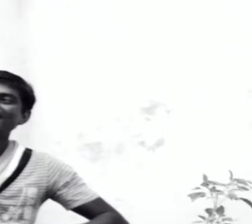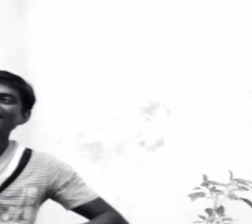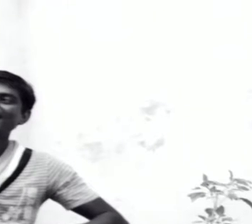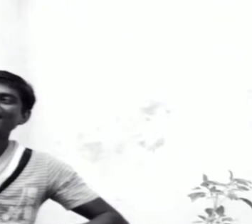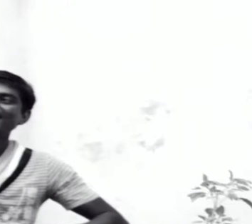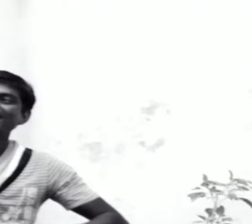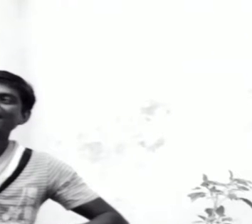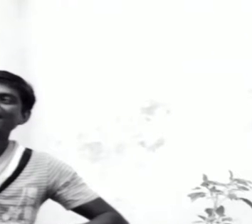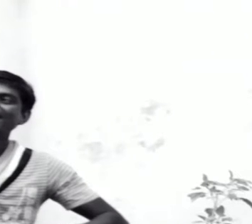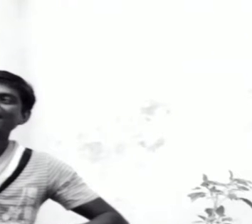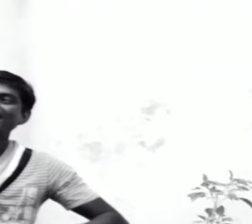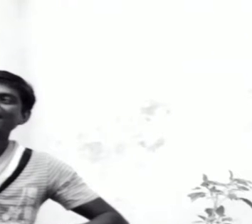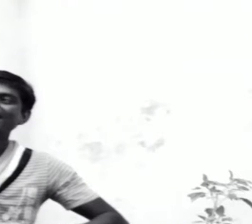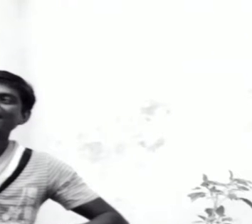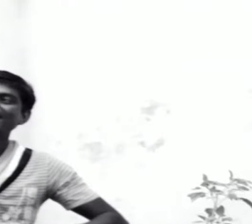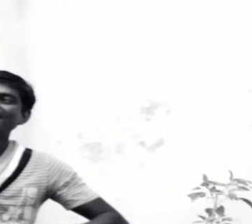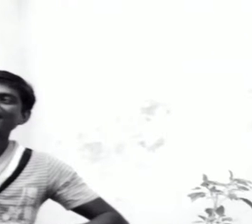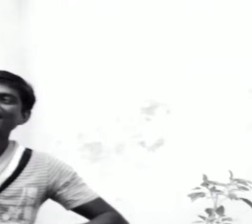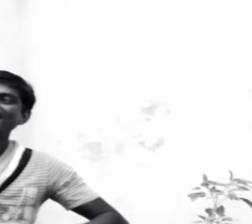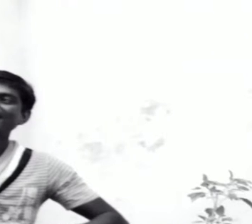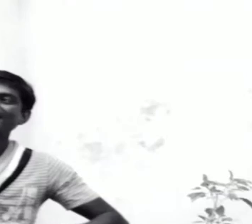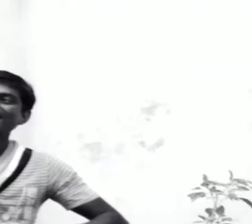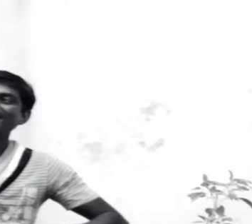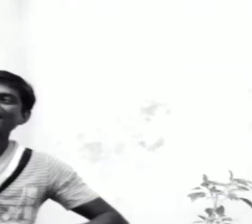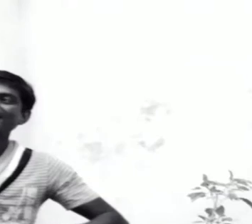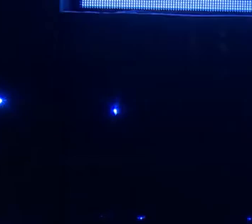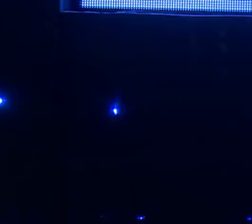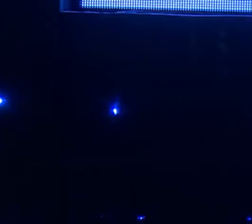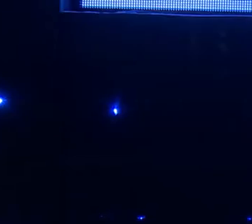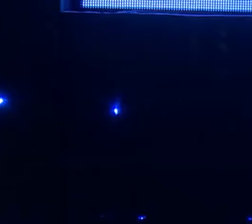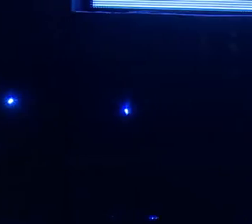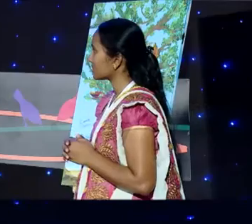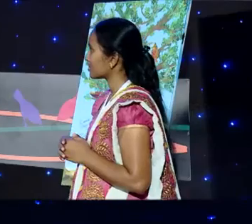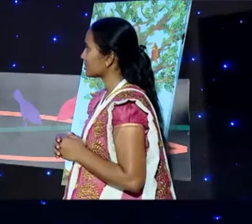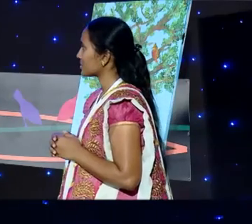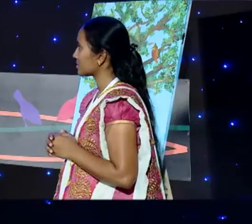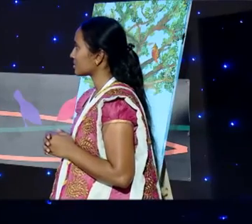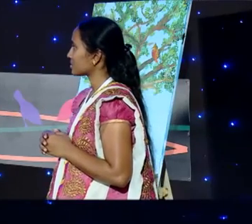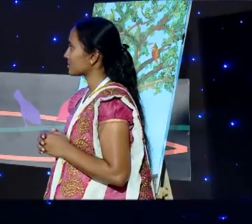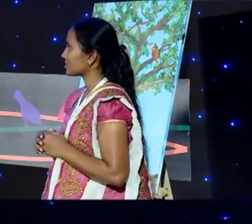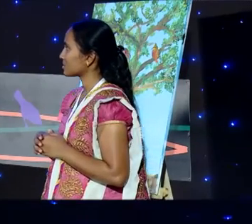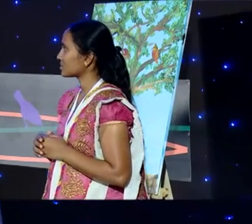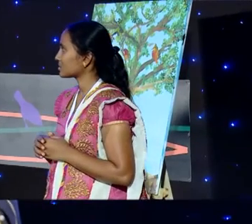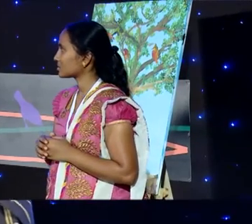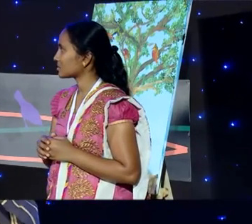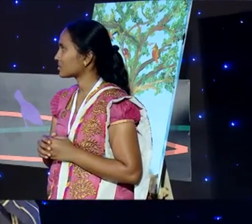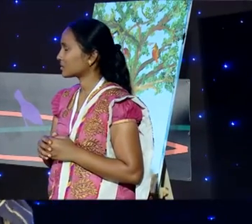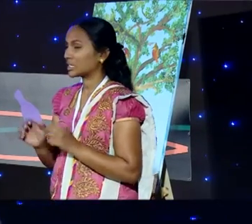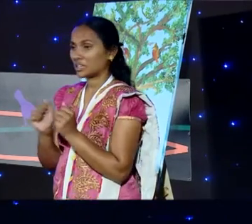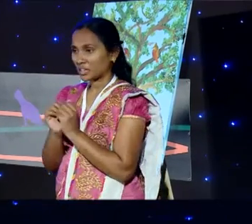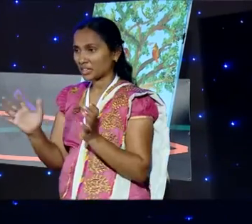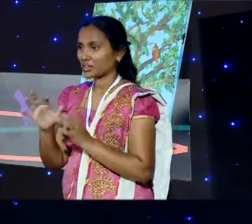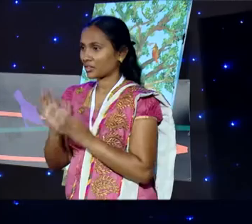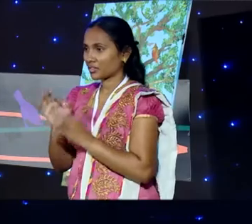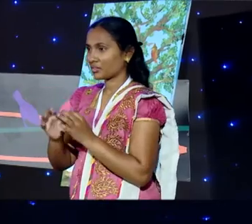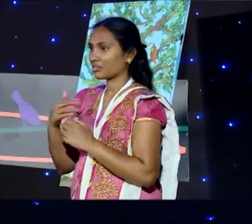of the bottom in society, he had nobody. He was begging out on the streets. He said, if at all I have food, shelter, clothing one day, I